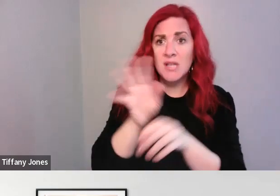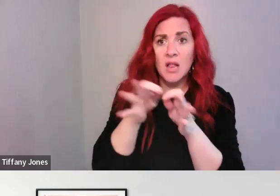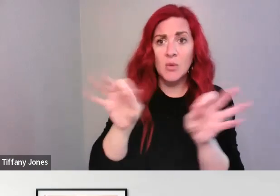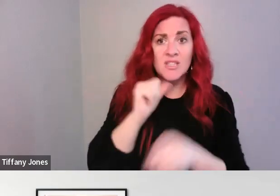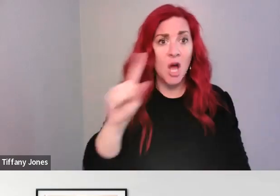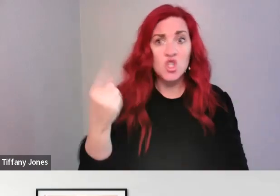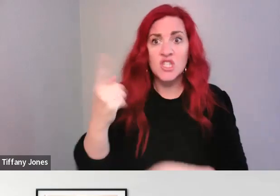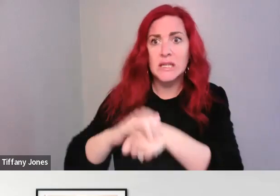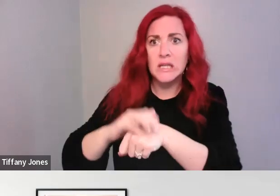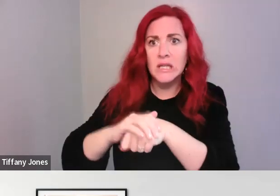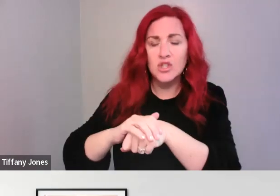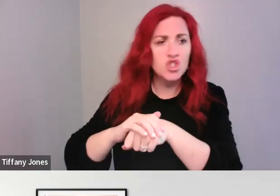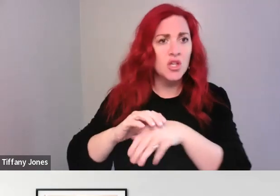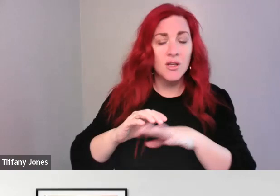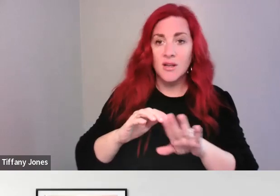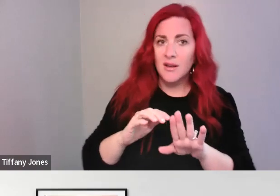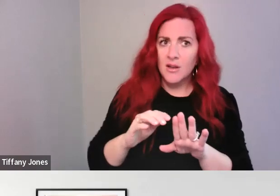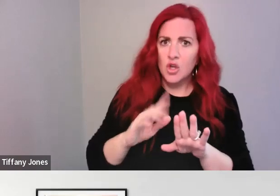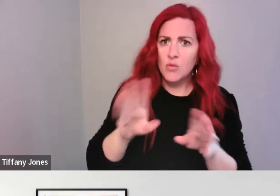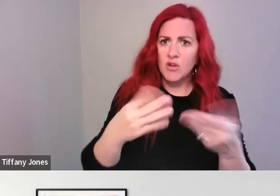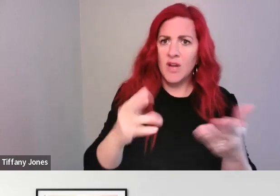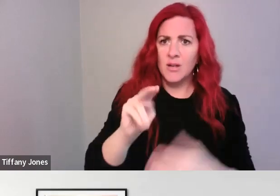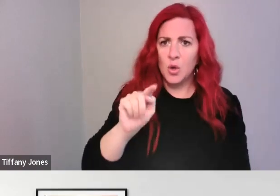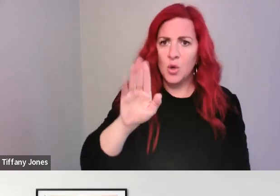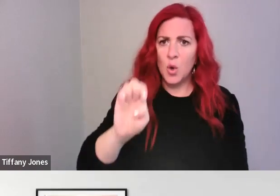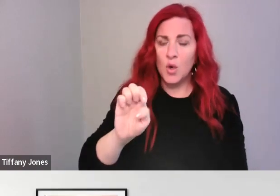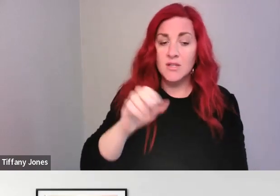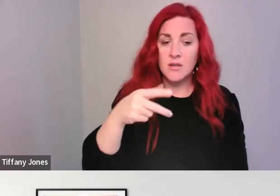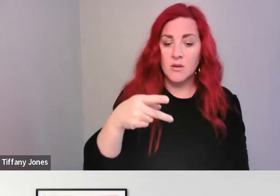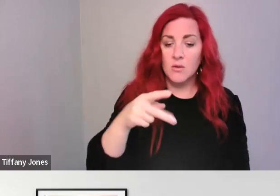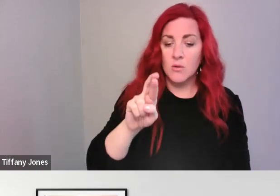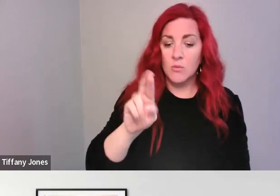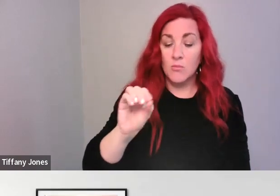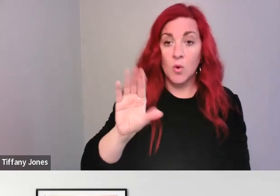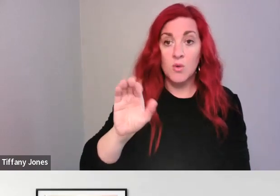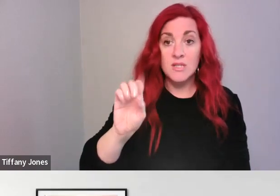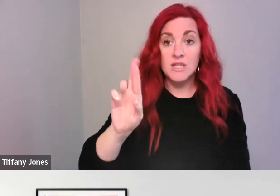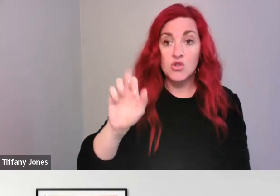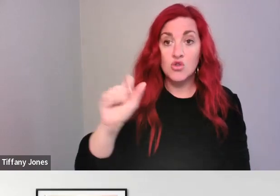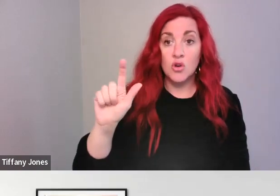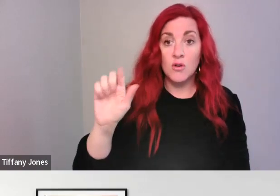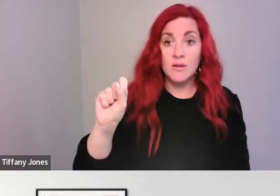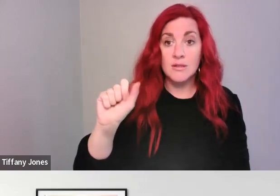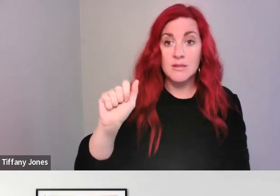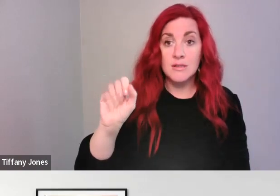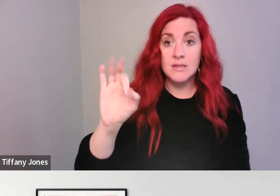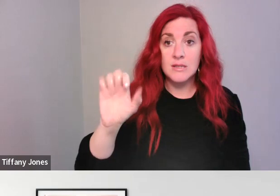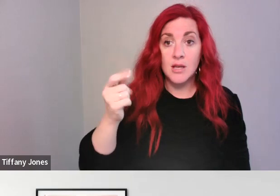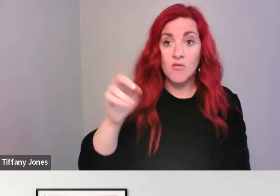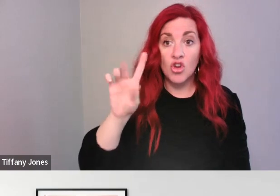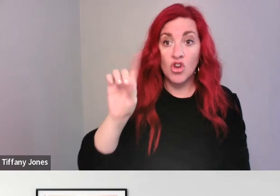and you're being provided this notice of procedural safeguards, the notice of your rights relating to special education only